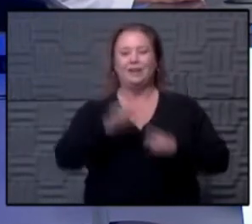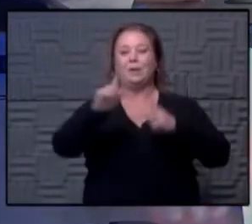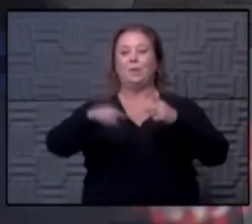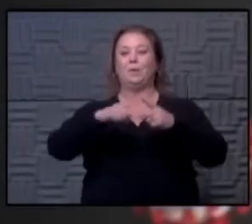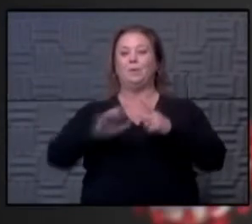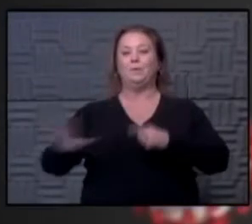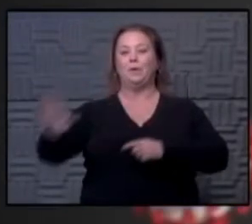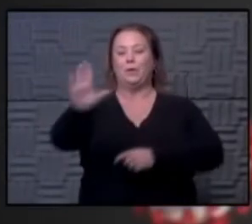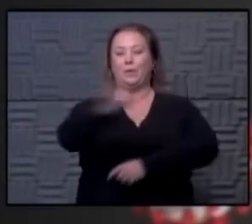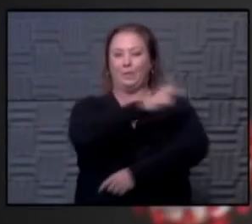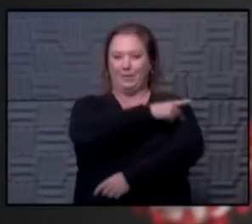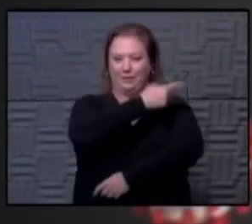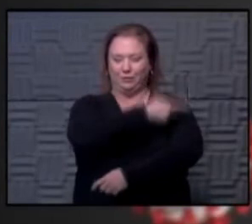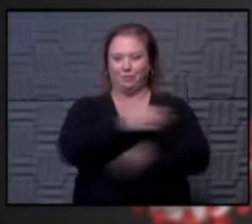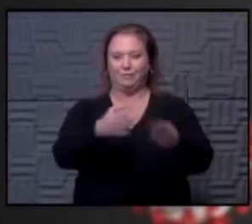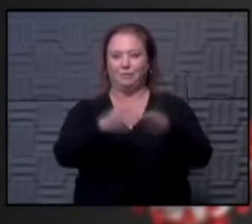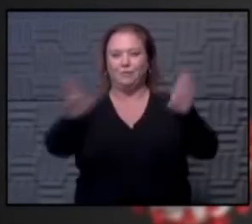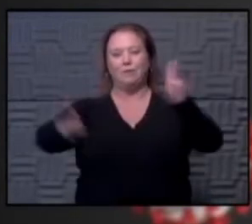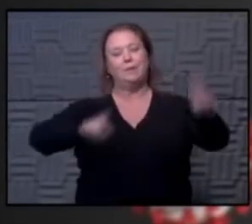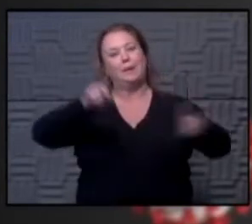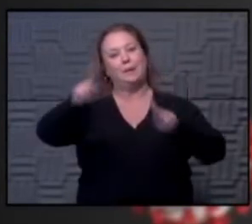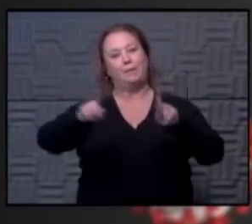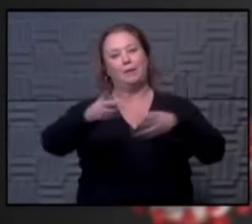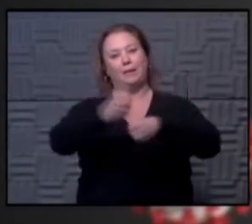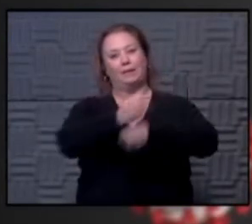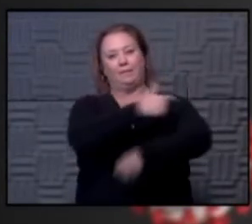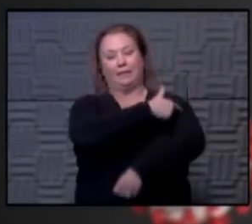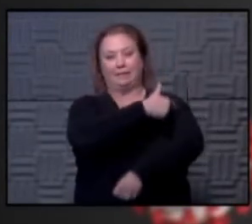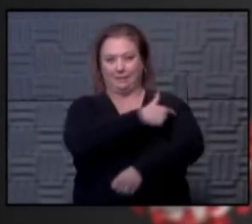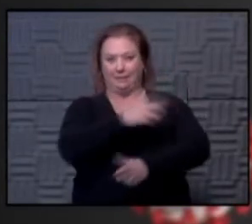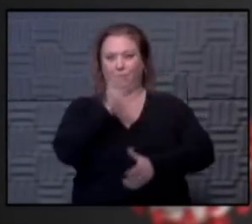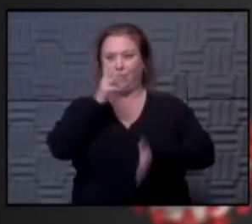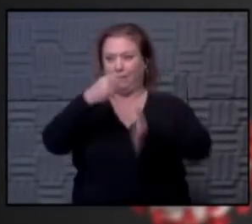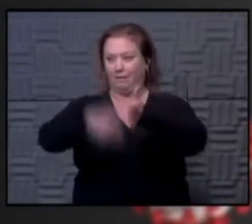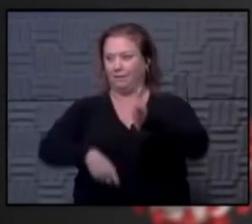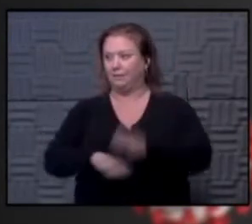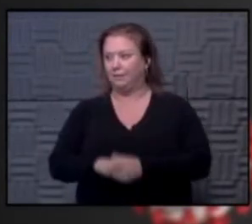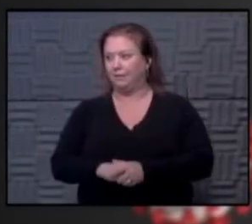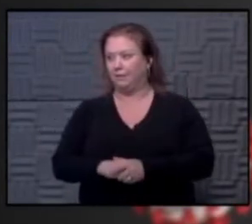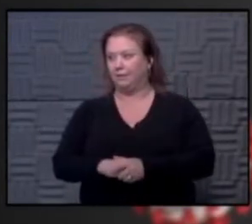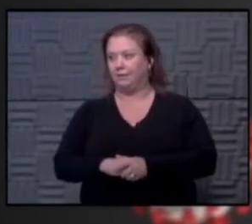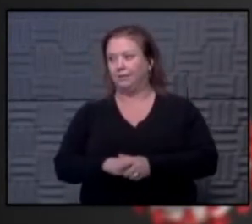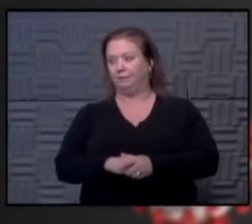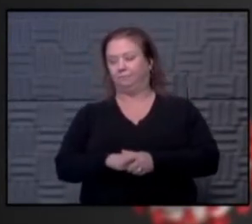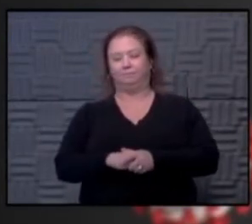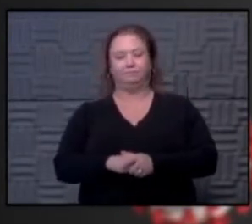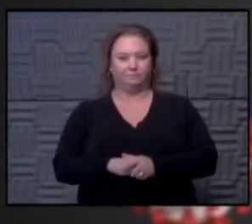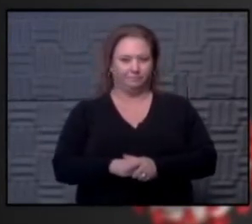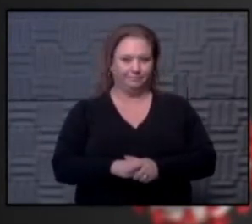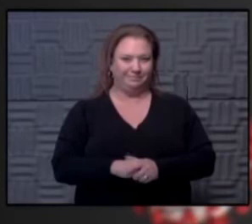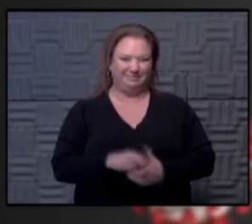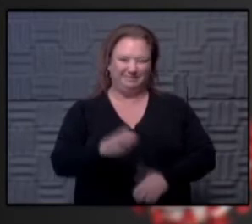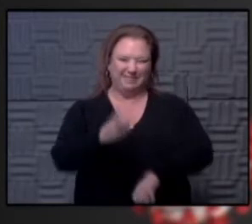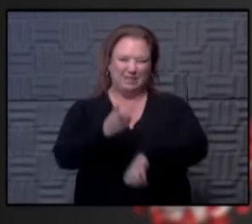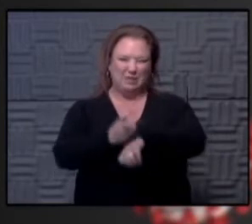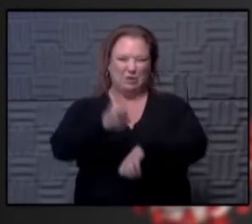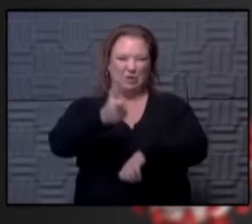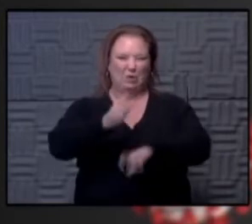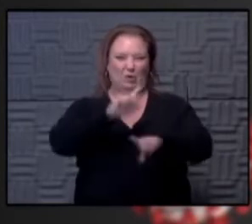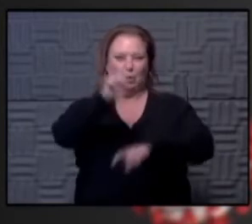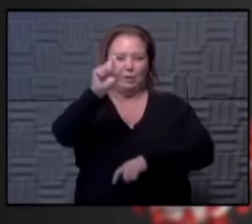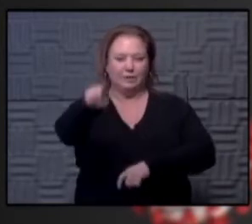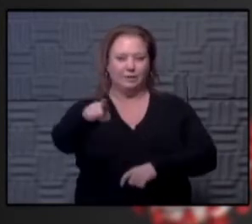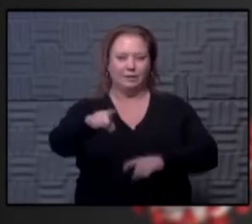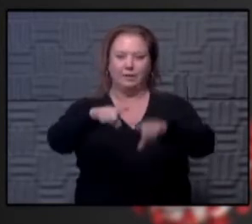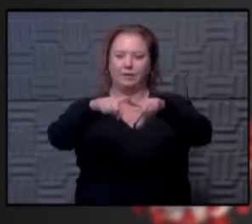your patients and the general public be able to receive the vaccine, and will there be a cost? So, harder question to answer, I think. It's